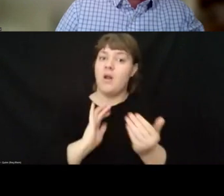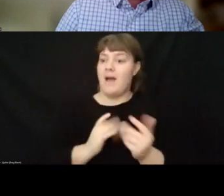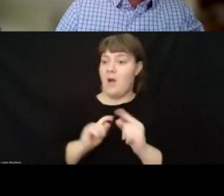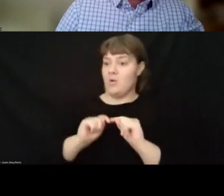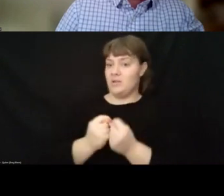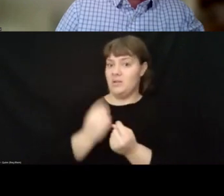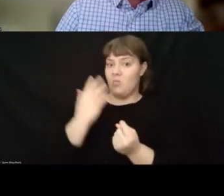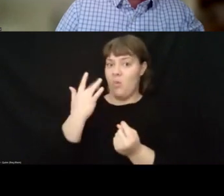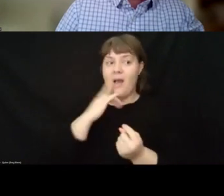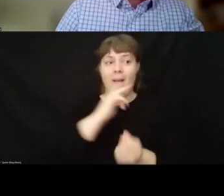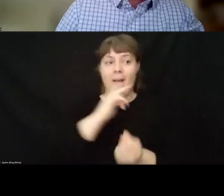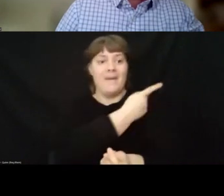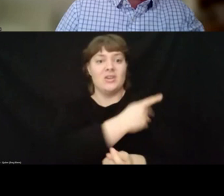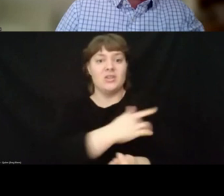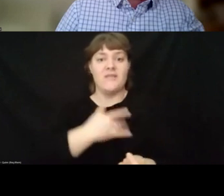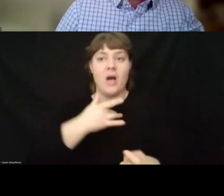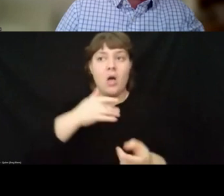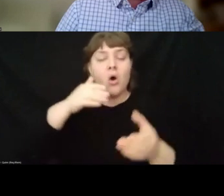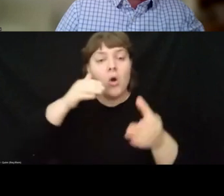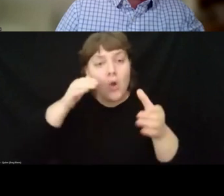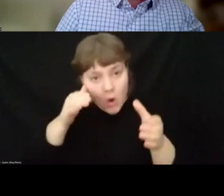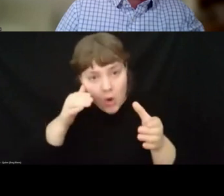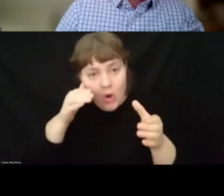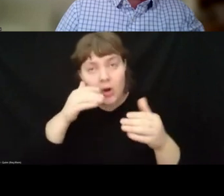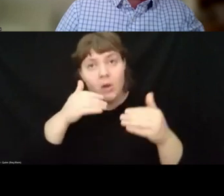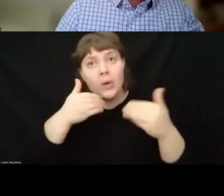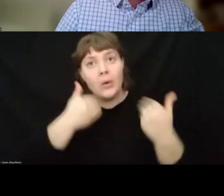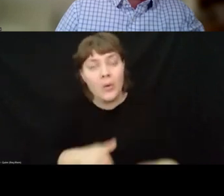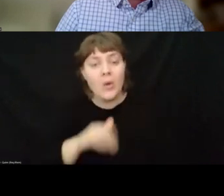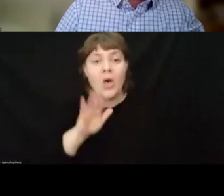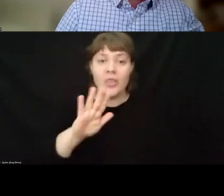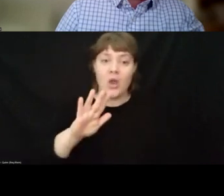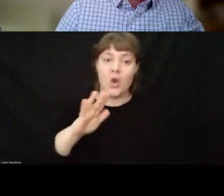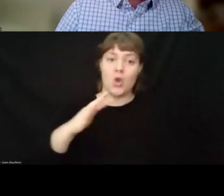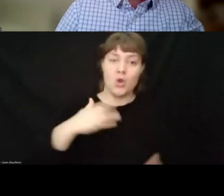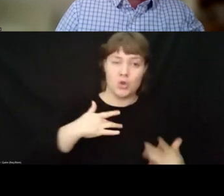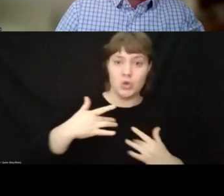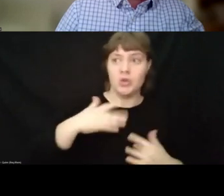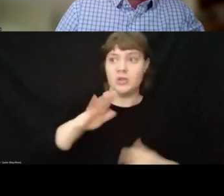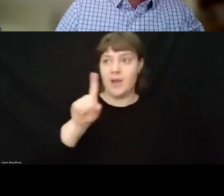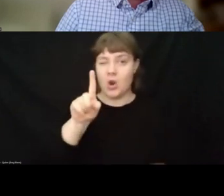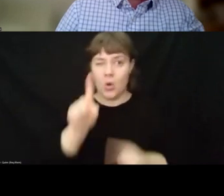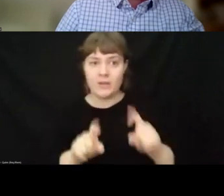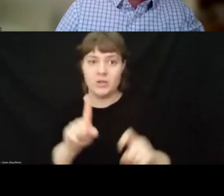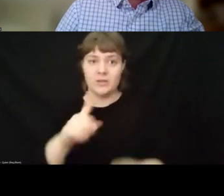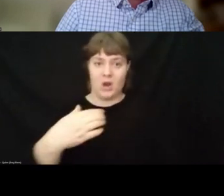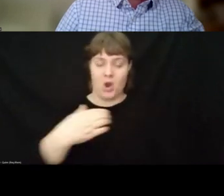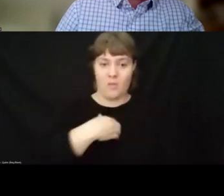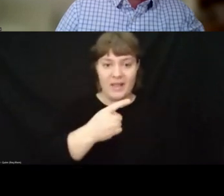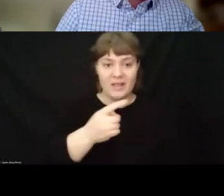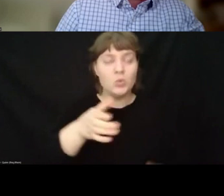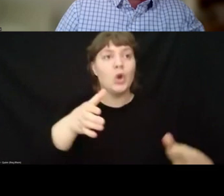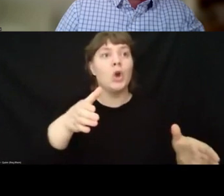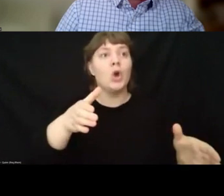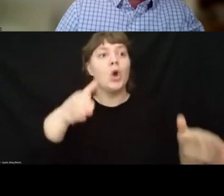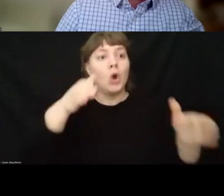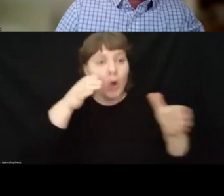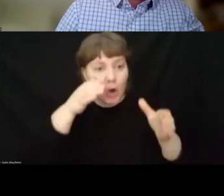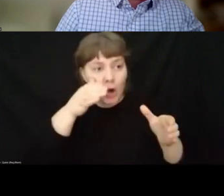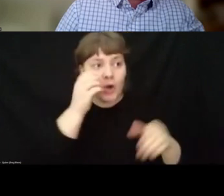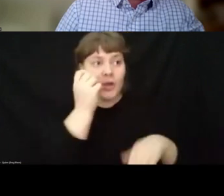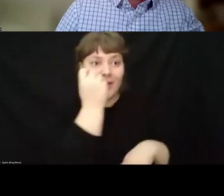heard. They felt that their concerns and questions and complaints were heard and that we are addressing them. So